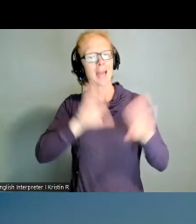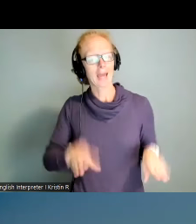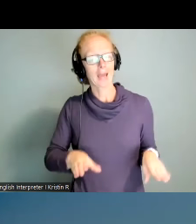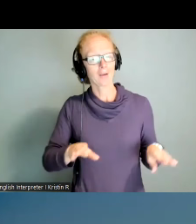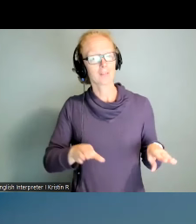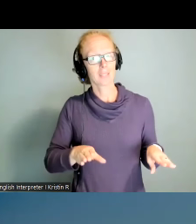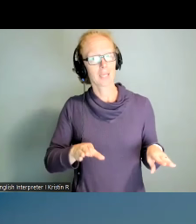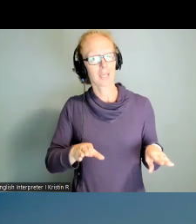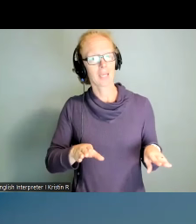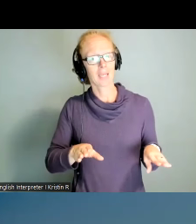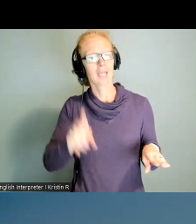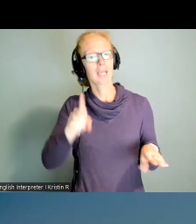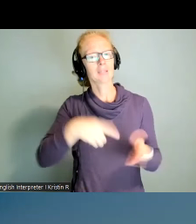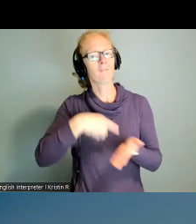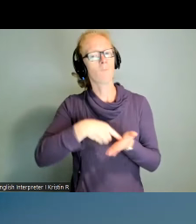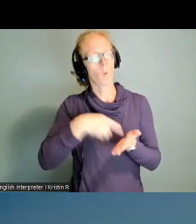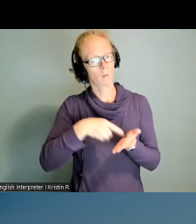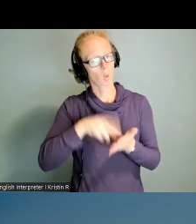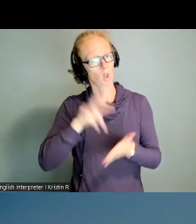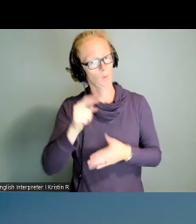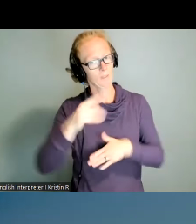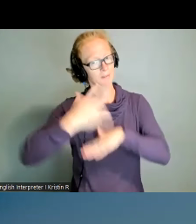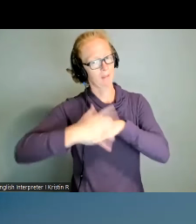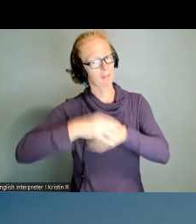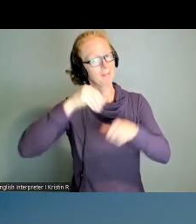percentage of affordable units.